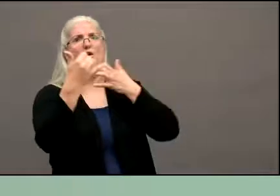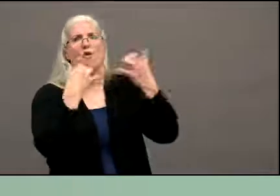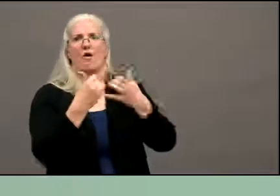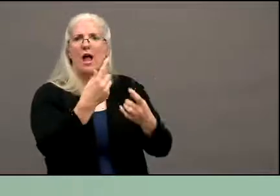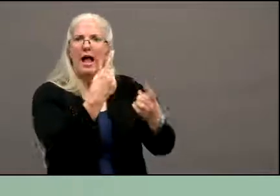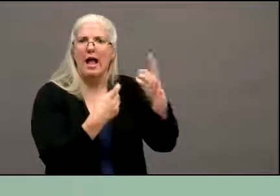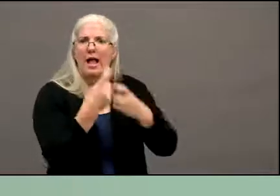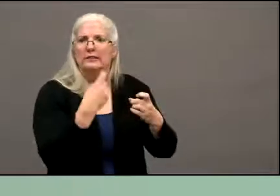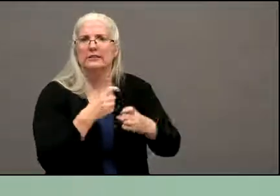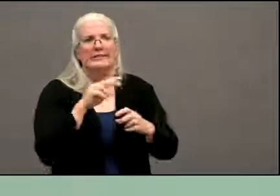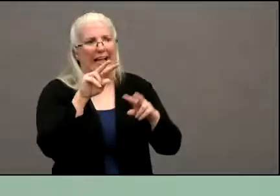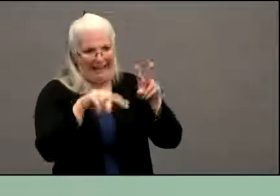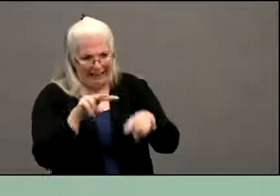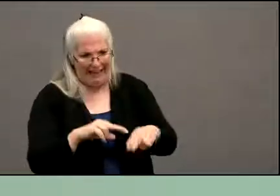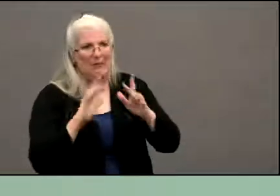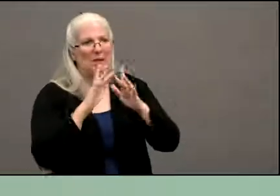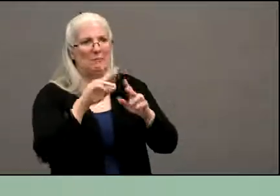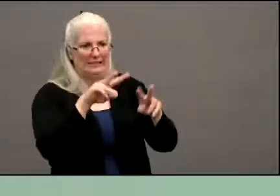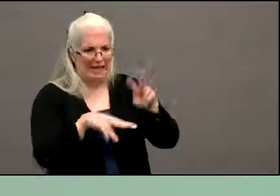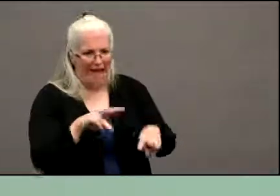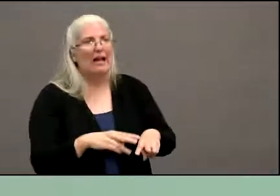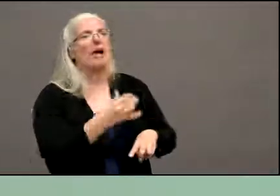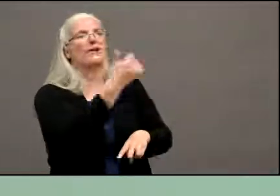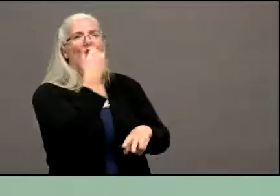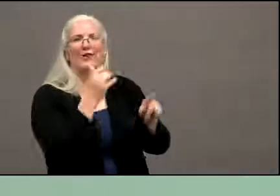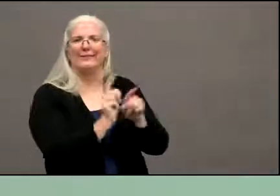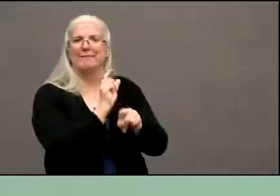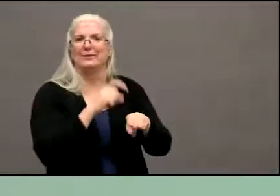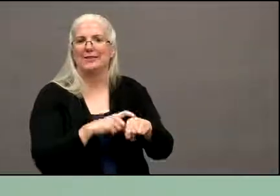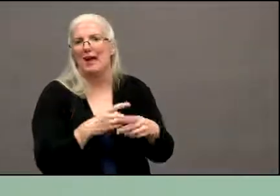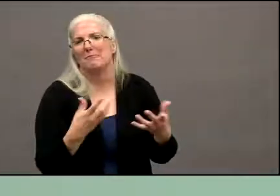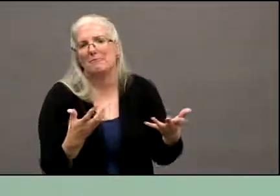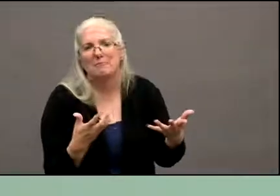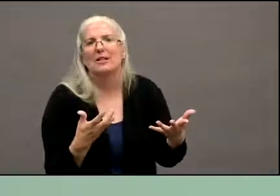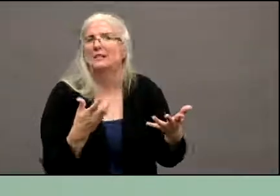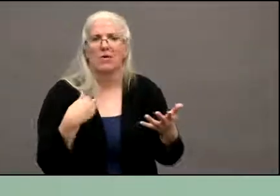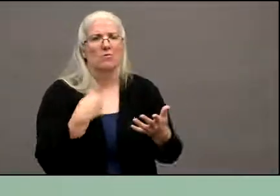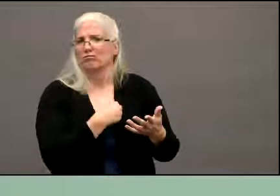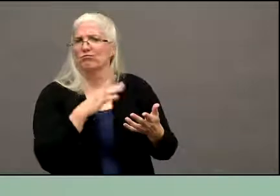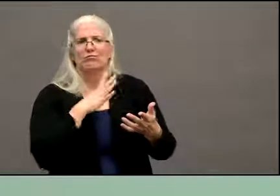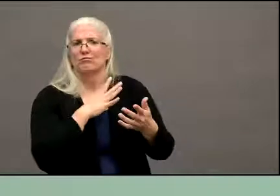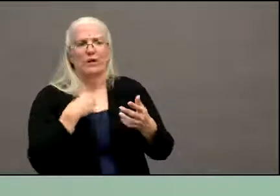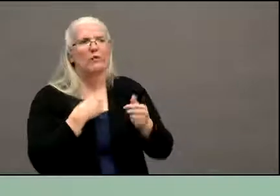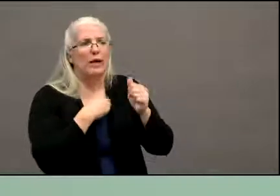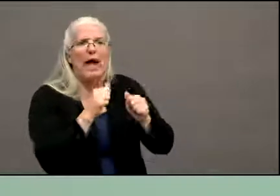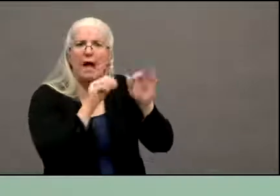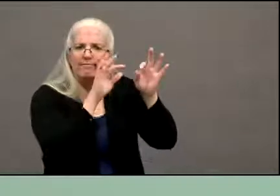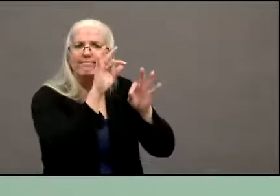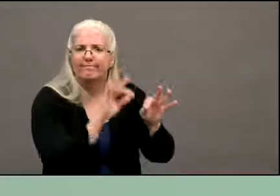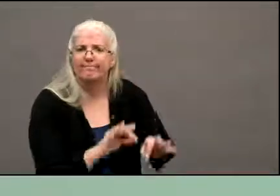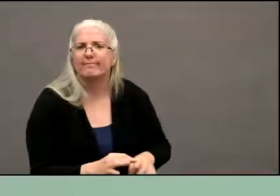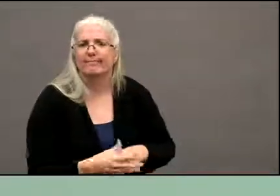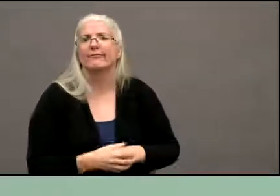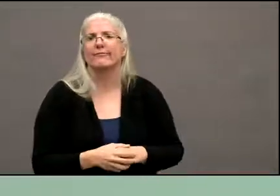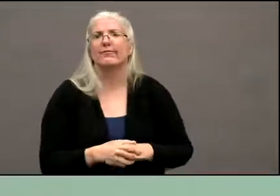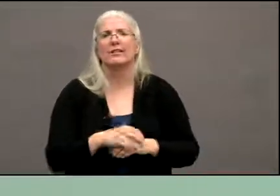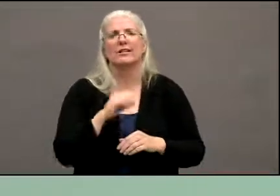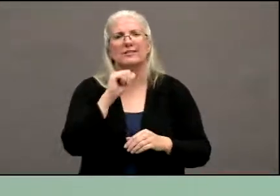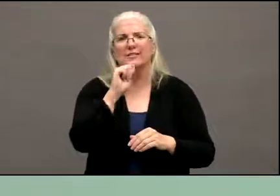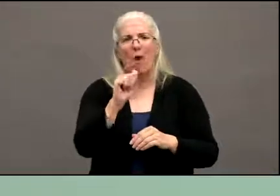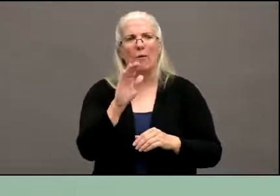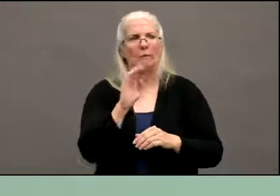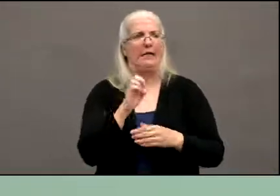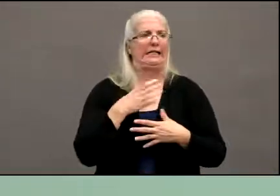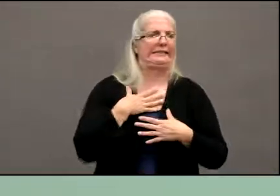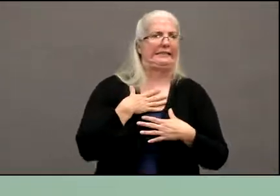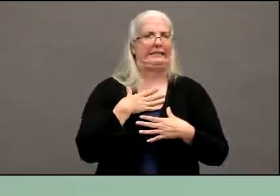phone with our business call center. So don't be shy. Give us a call. We are language accessible, so just give us a call so that we could